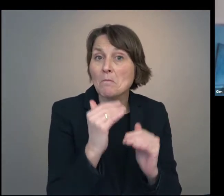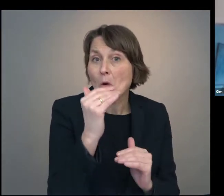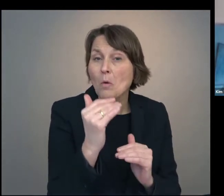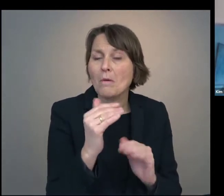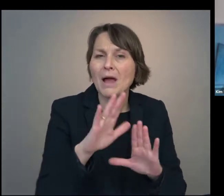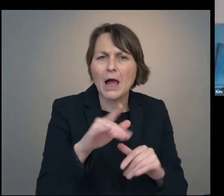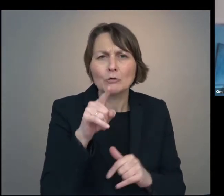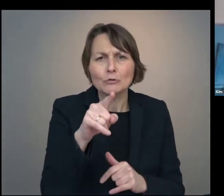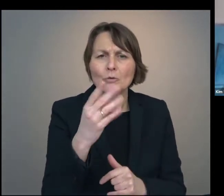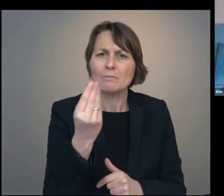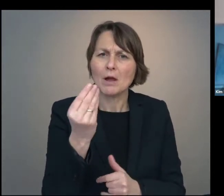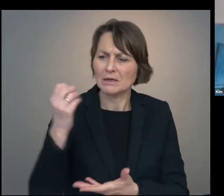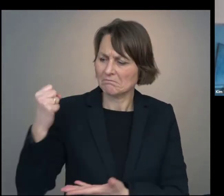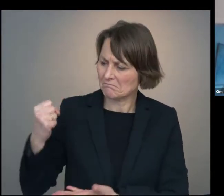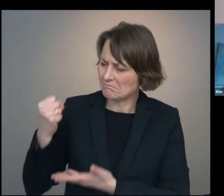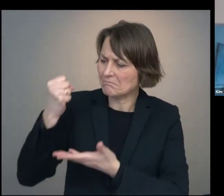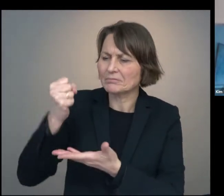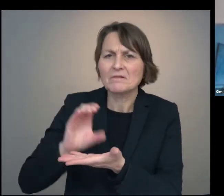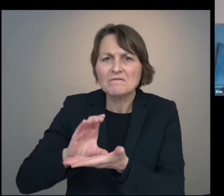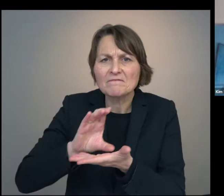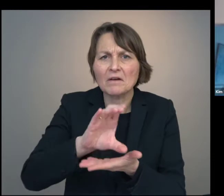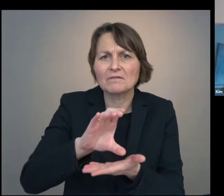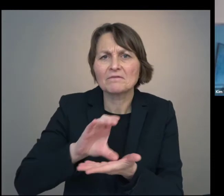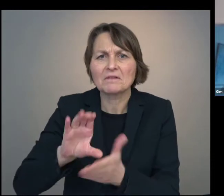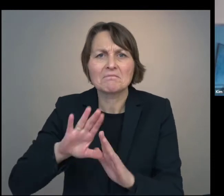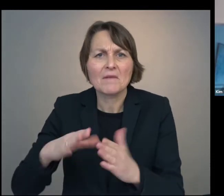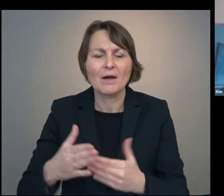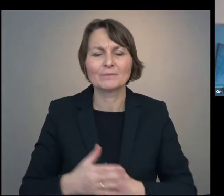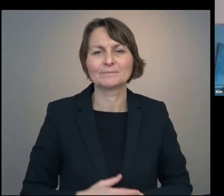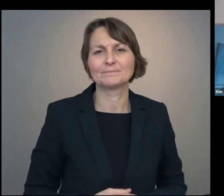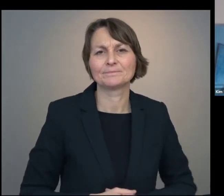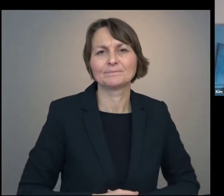about funding and in general. Sure.